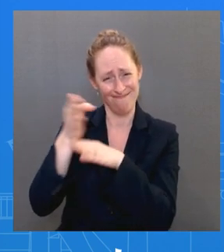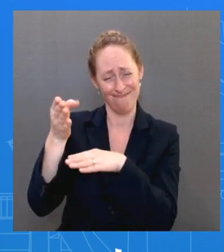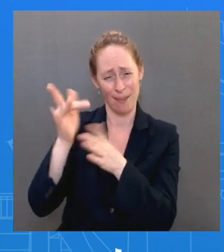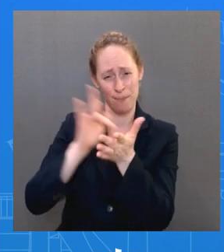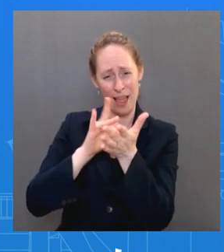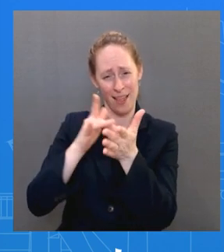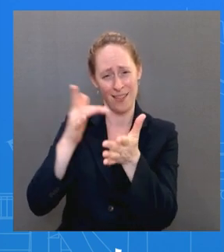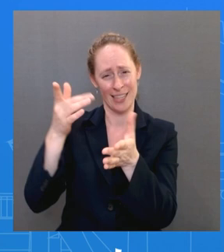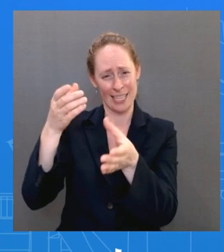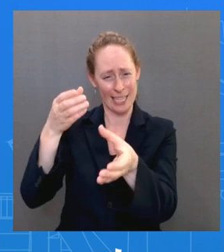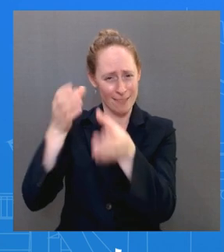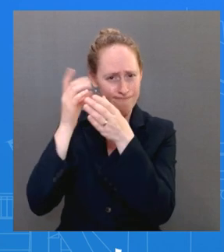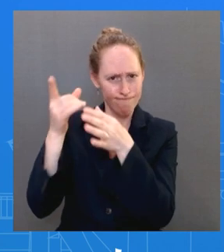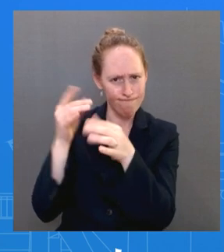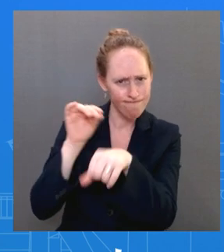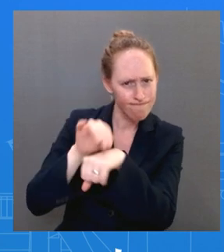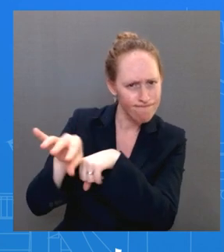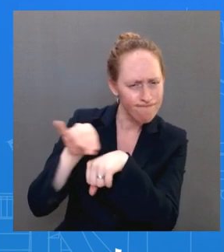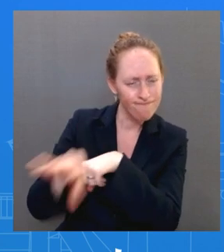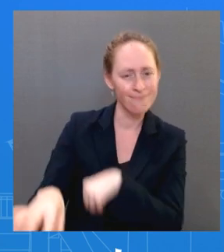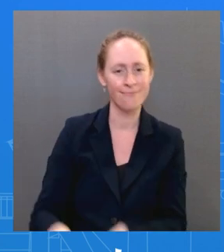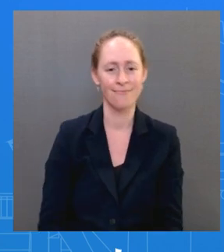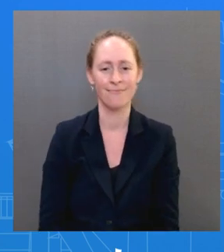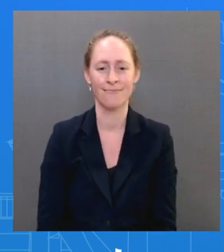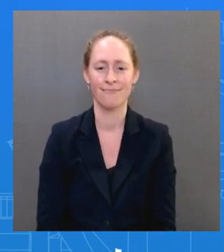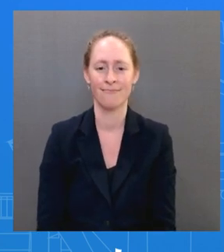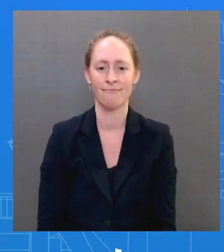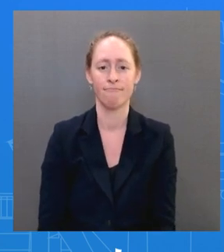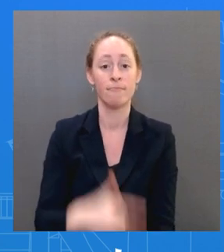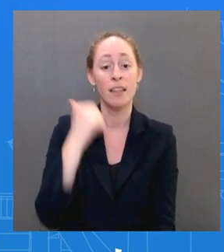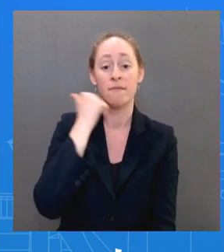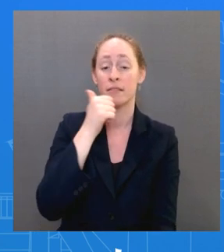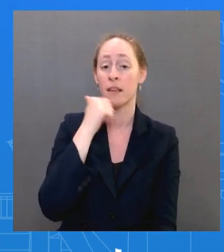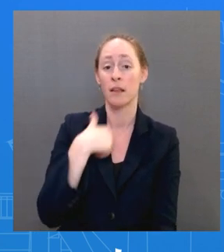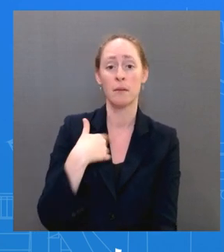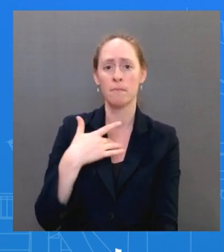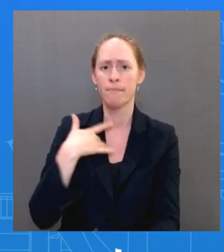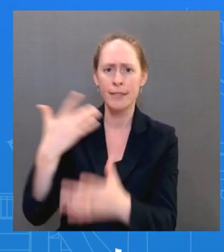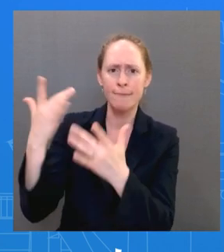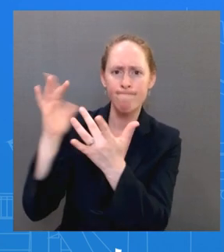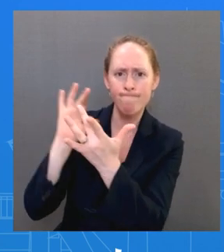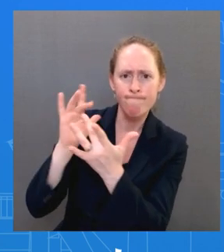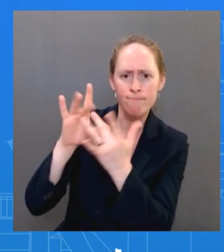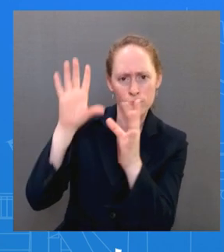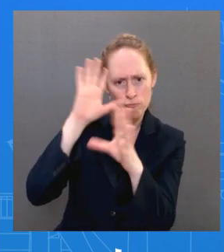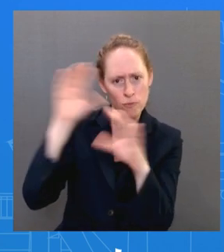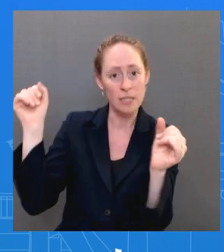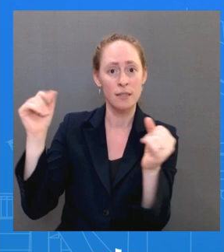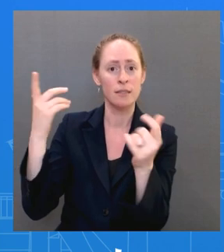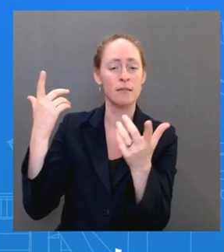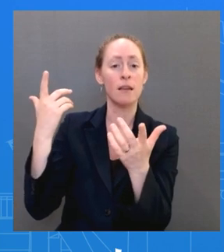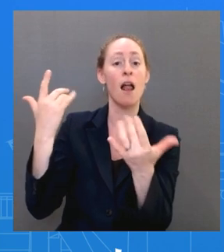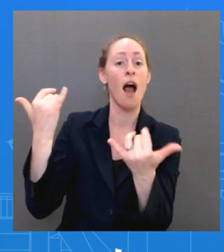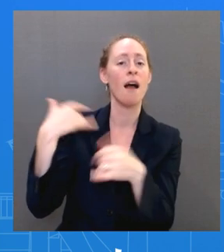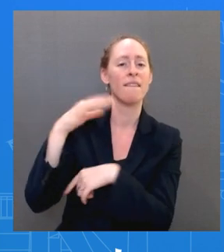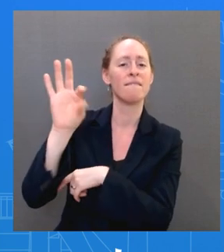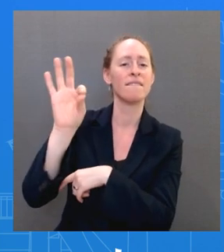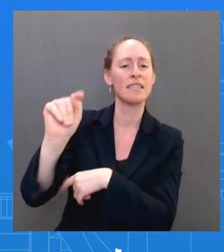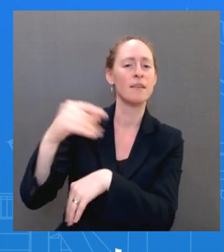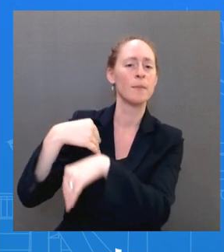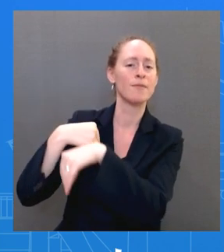the president. Today by FaceTime, and you're getting updates sort of about twice a day,